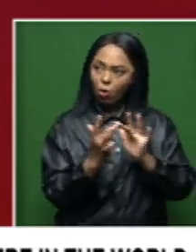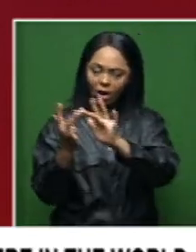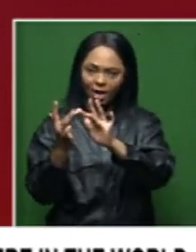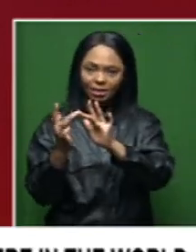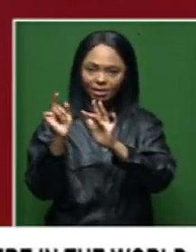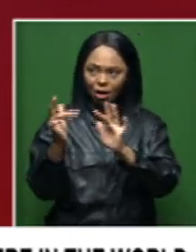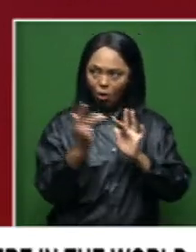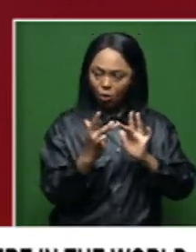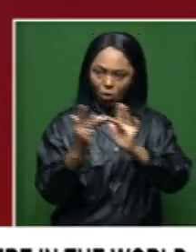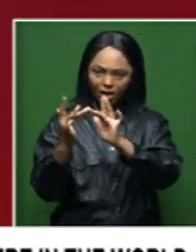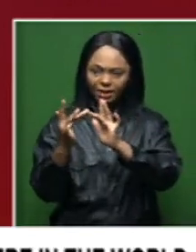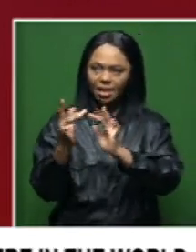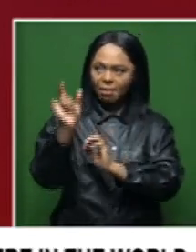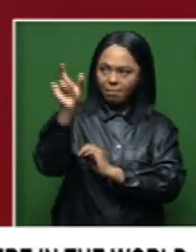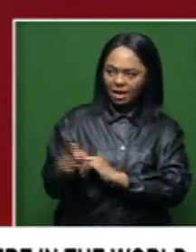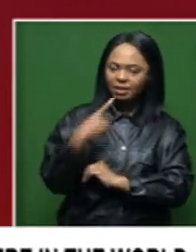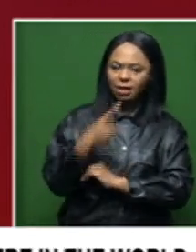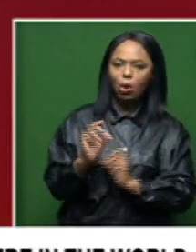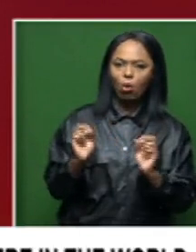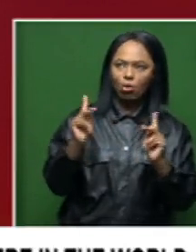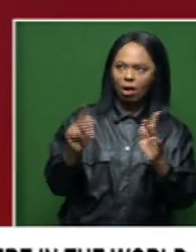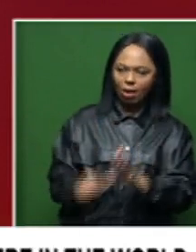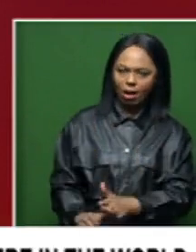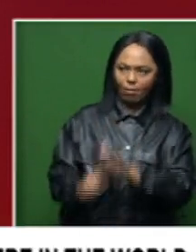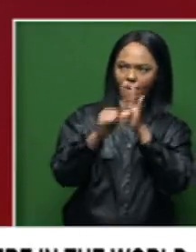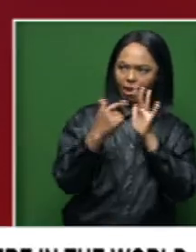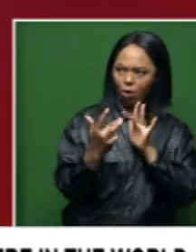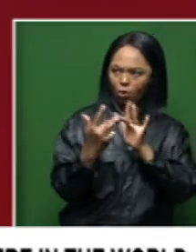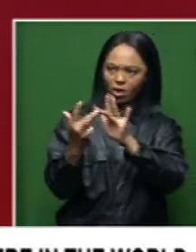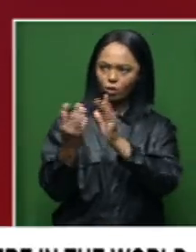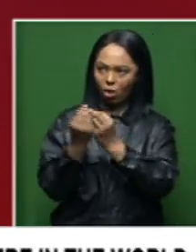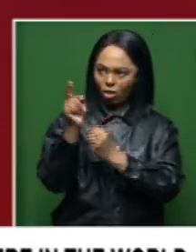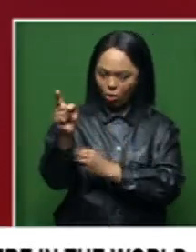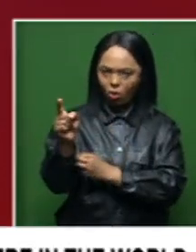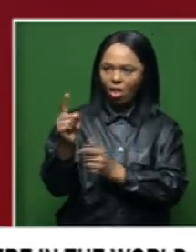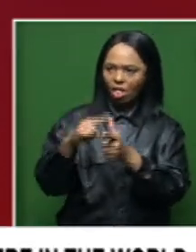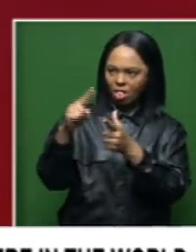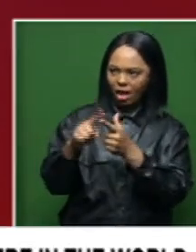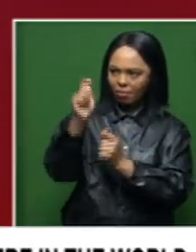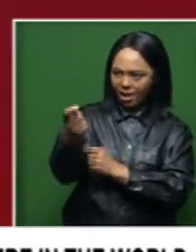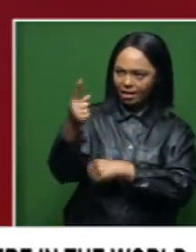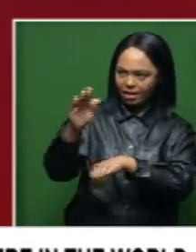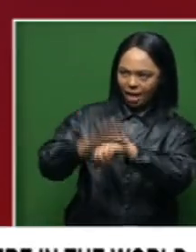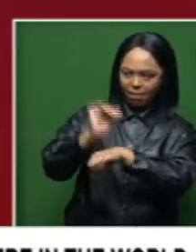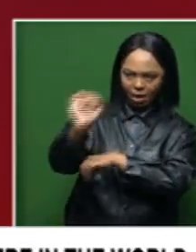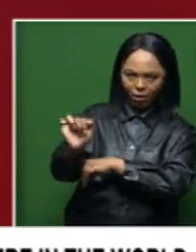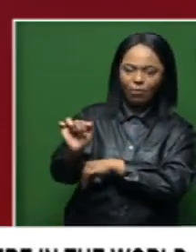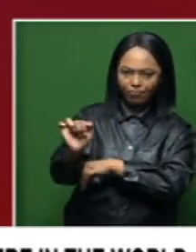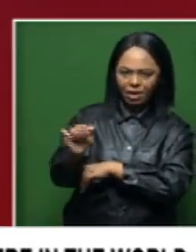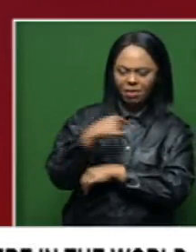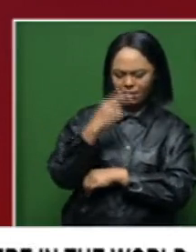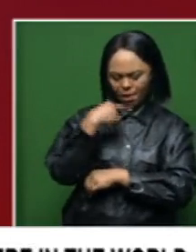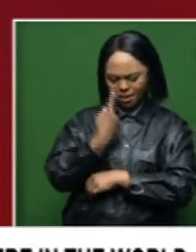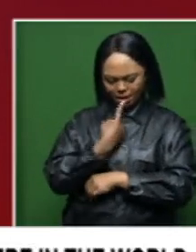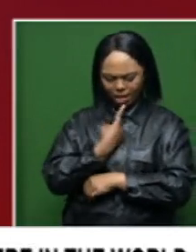only connections where people are saying it is important that I connect with you. Therefore, I would pay for your time. So I look at myself,